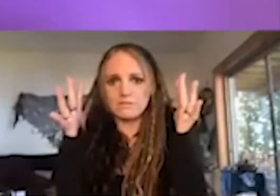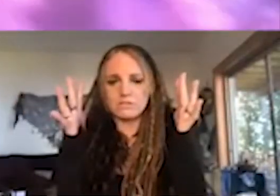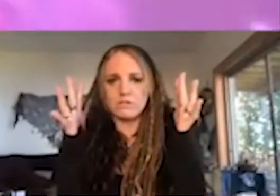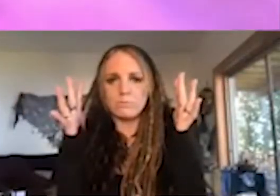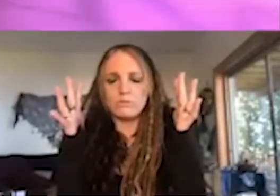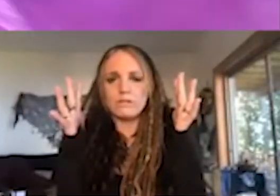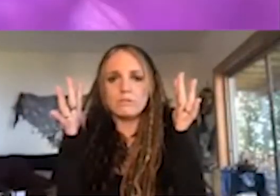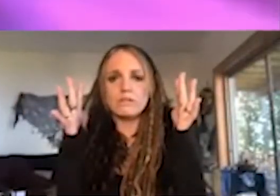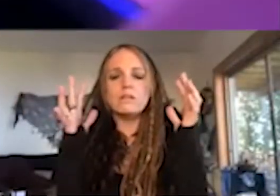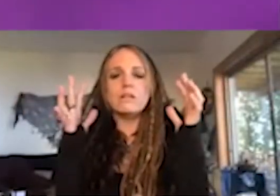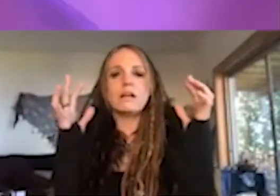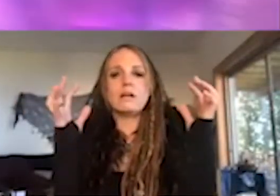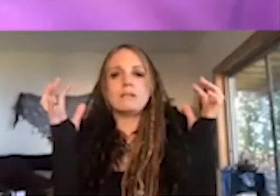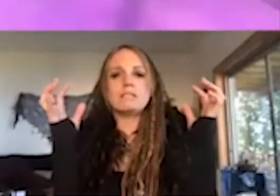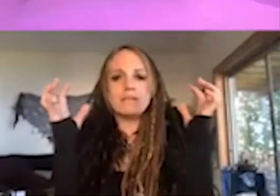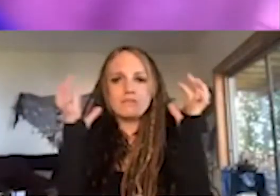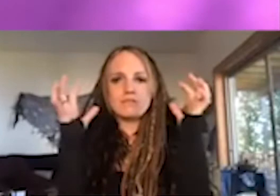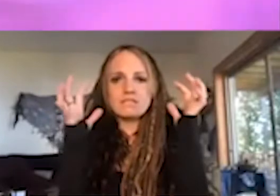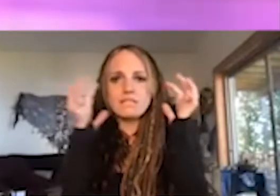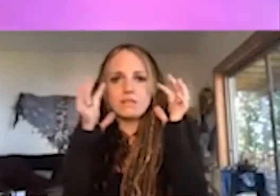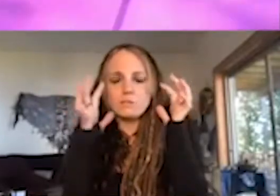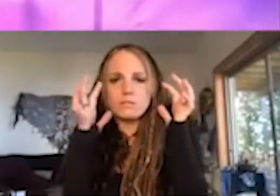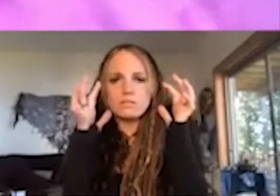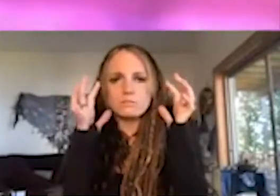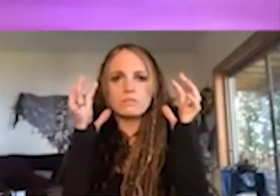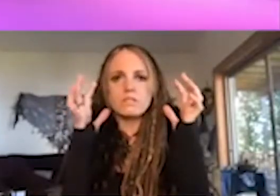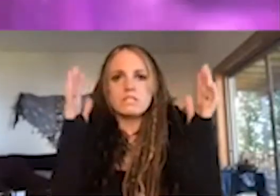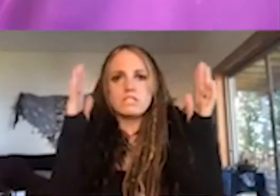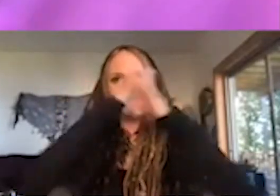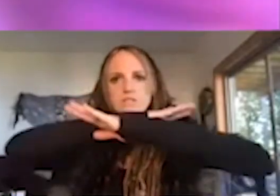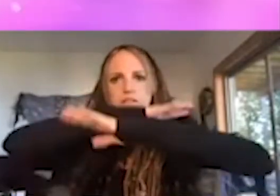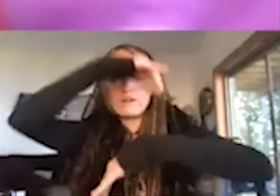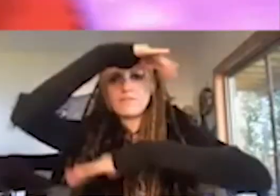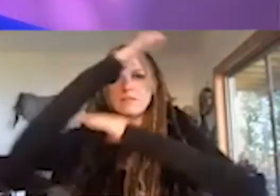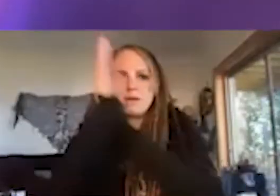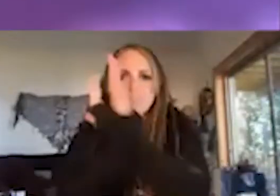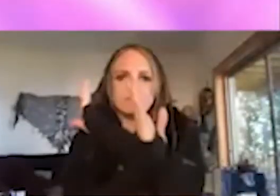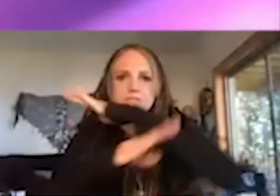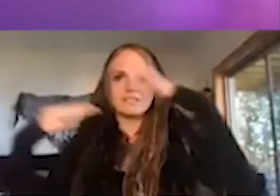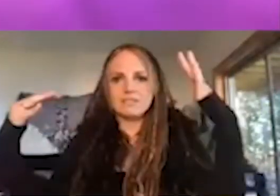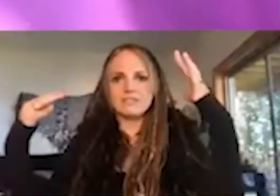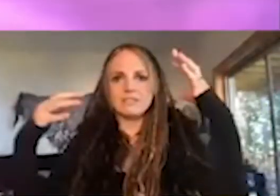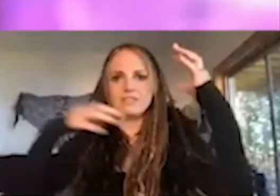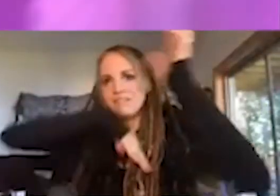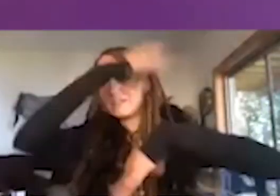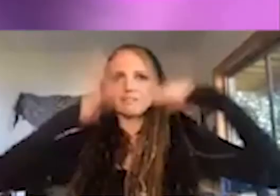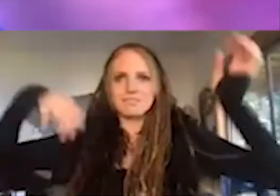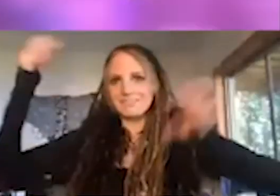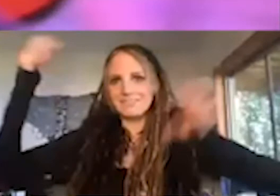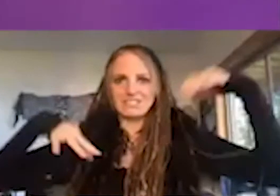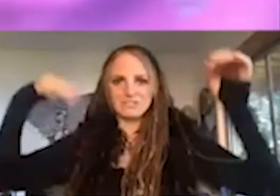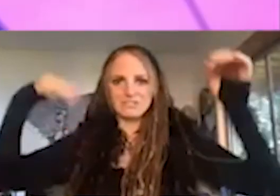there's virtually no blue anymore. And to make everything as scary as possible. The jellyfish now are every possible orientation.